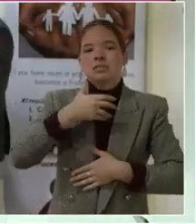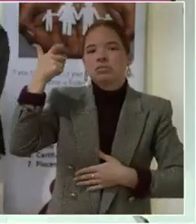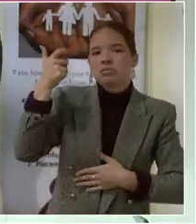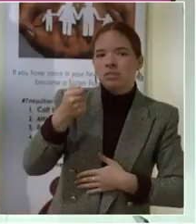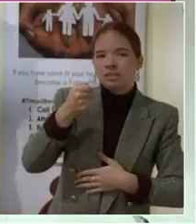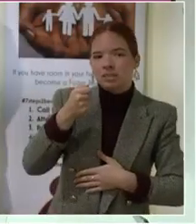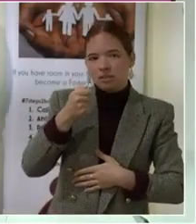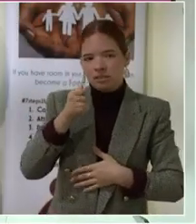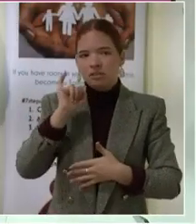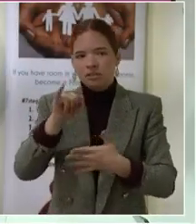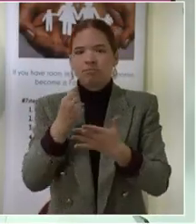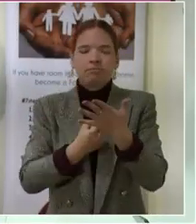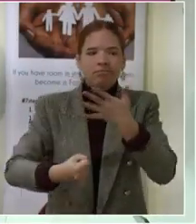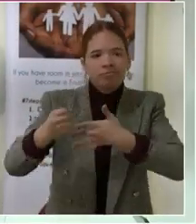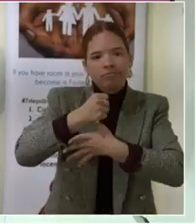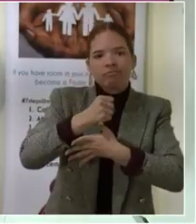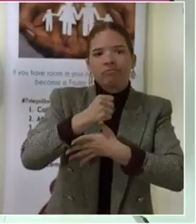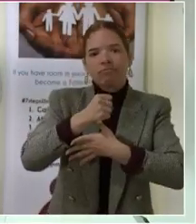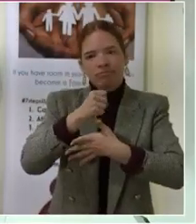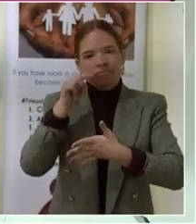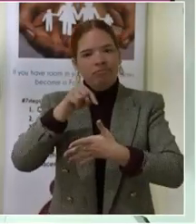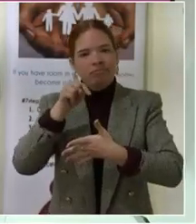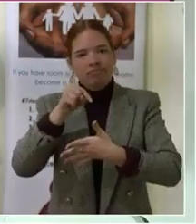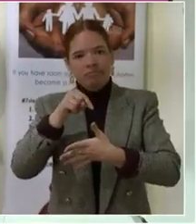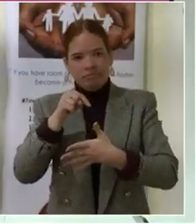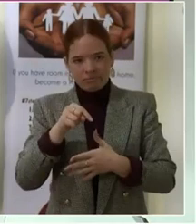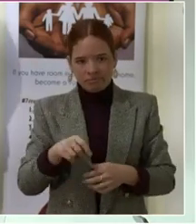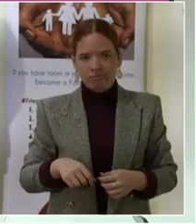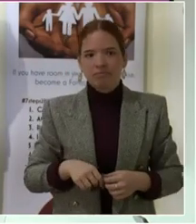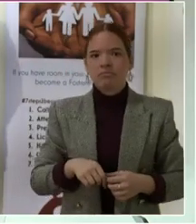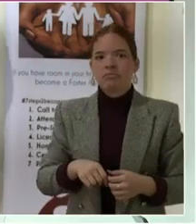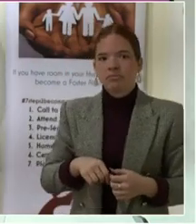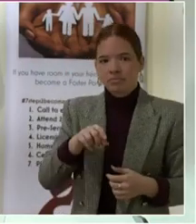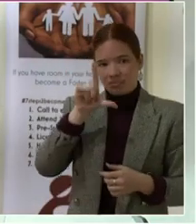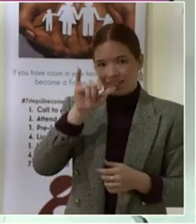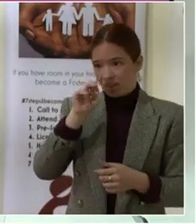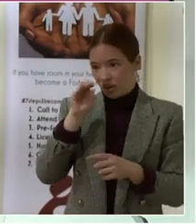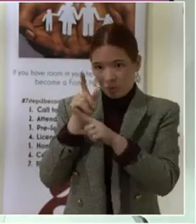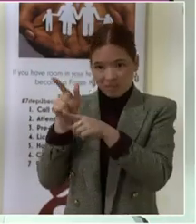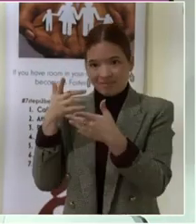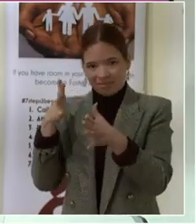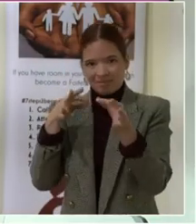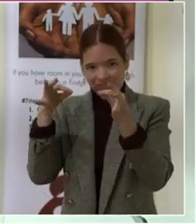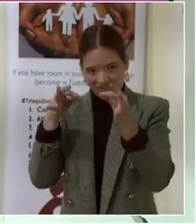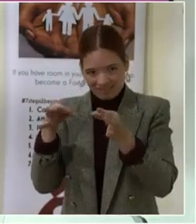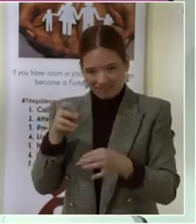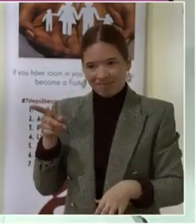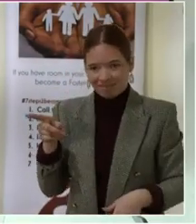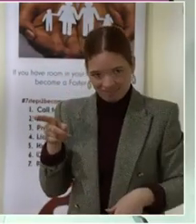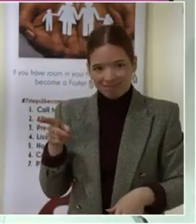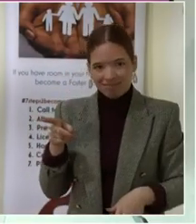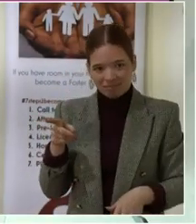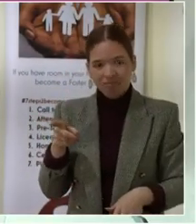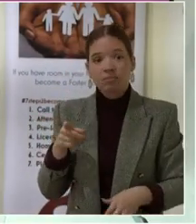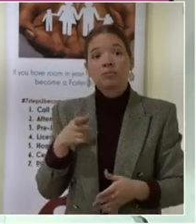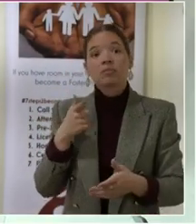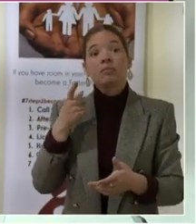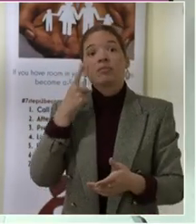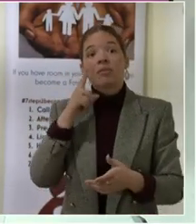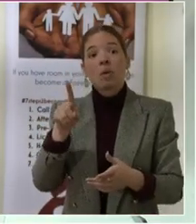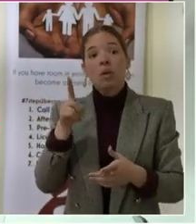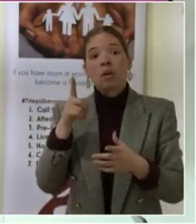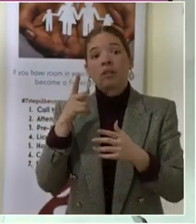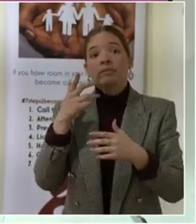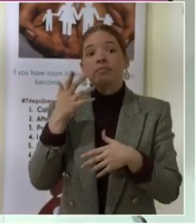that Delano just outlined, as well as additional opportunities for building blocks grants, and